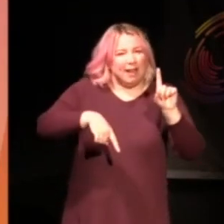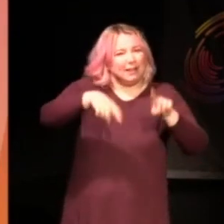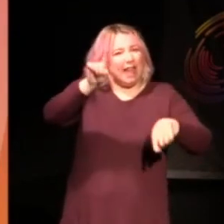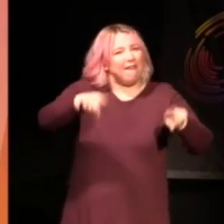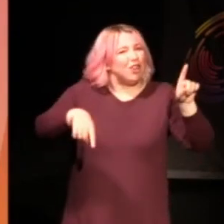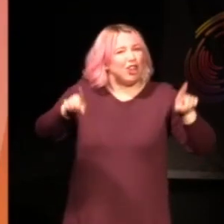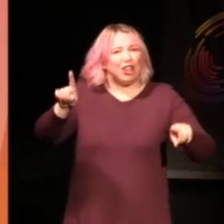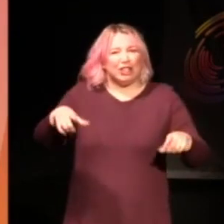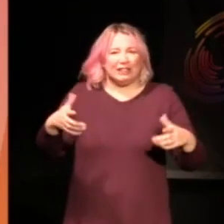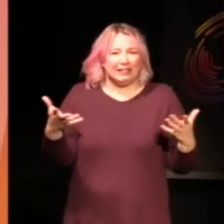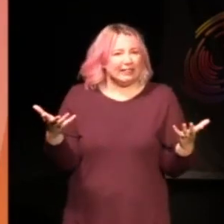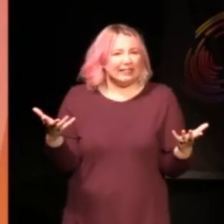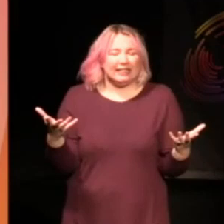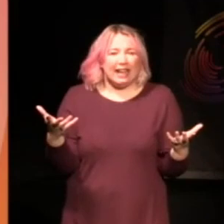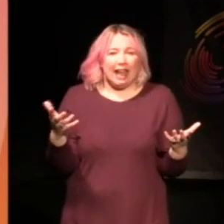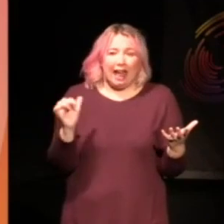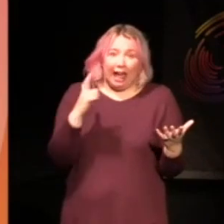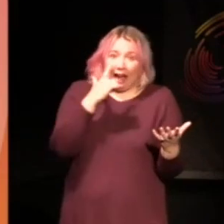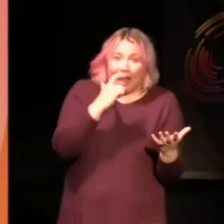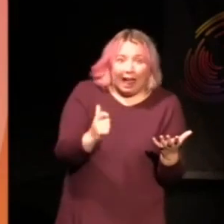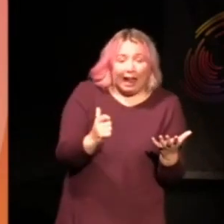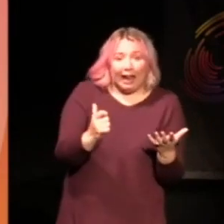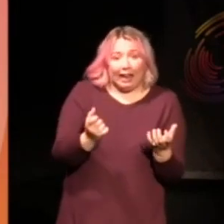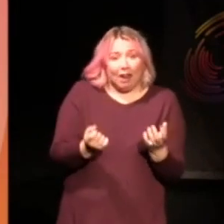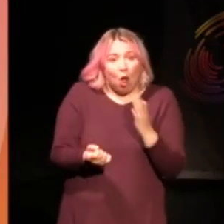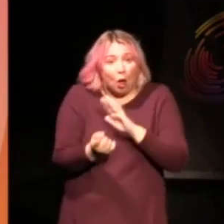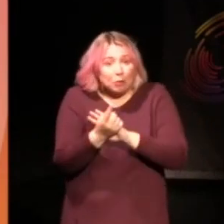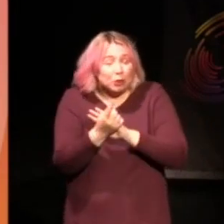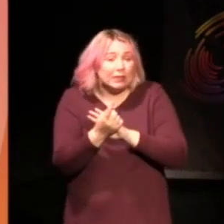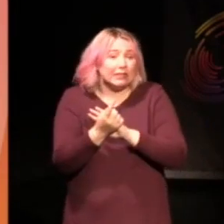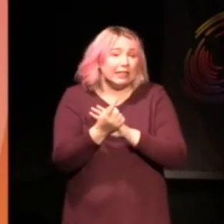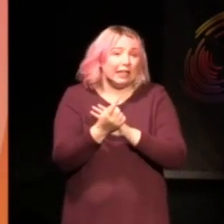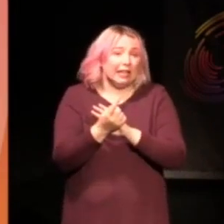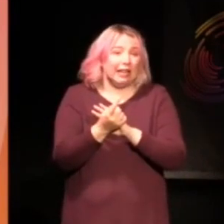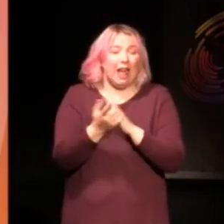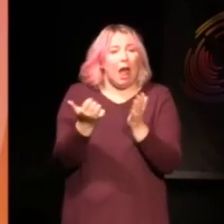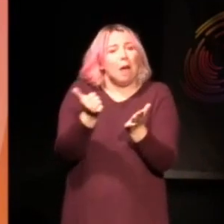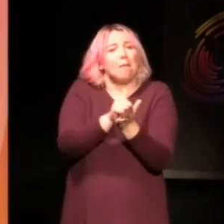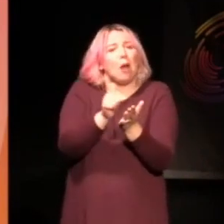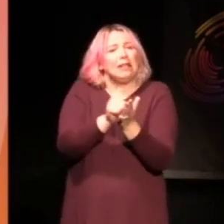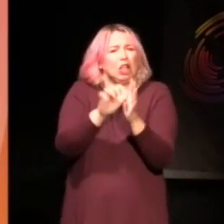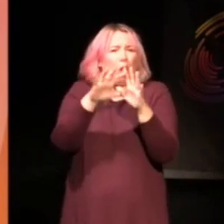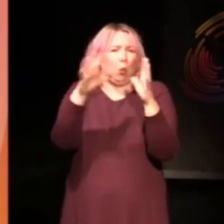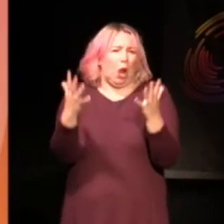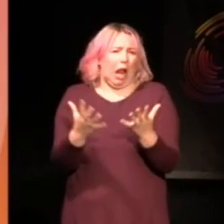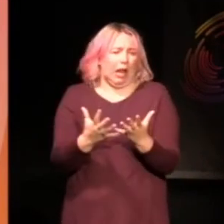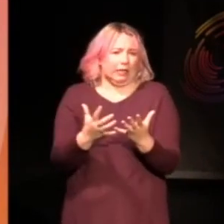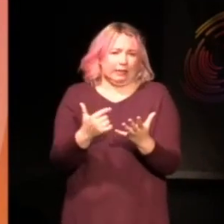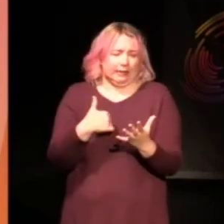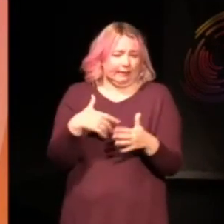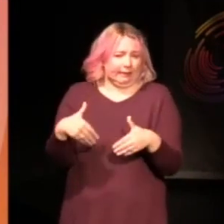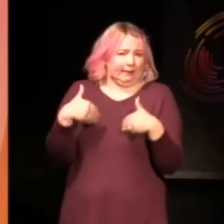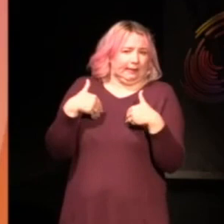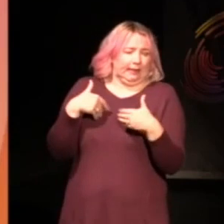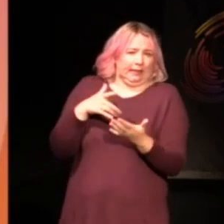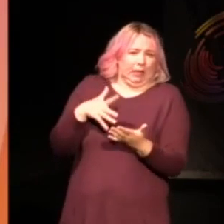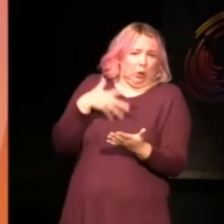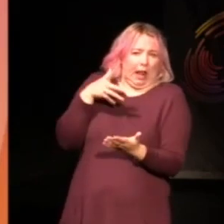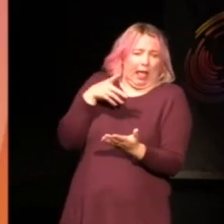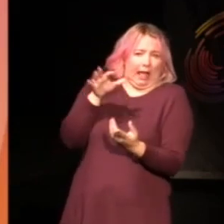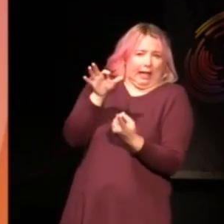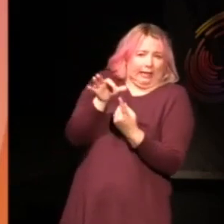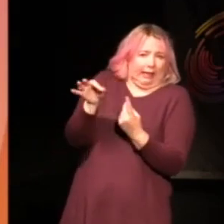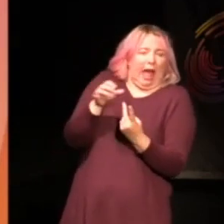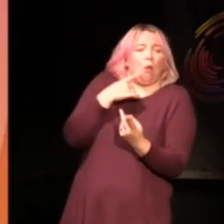backgrounds. There's a kind of identity politics in the publishing world that I don't like, that I'm very critical of, and I'll try to give